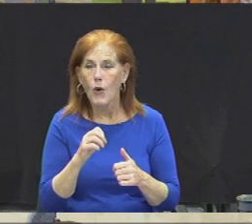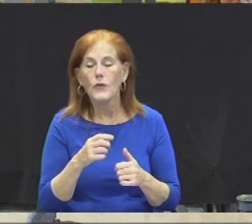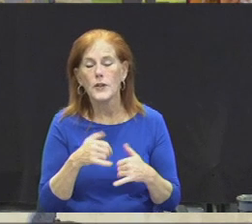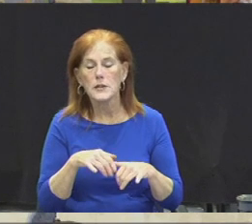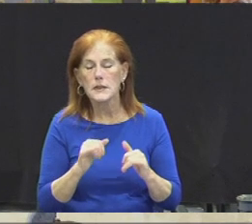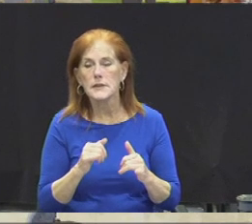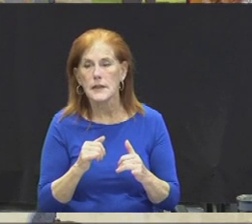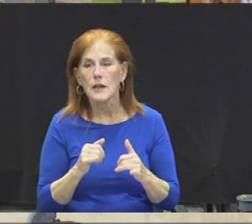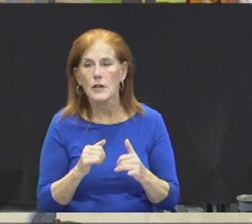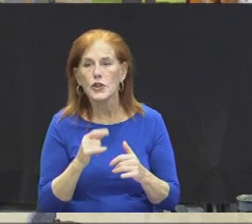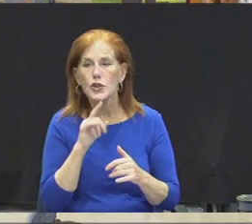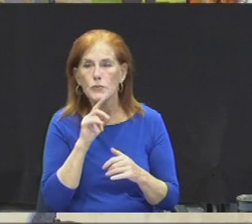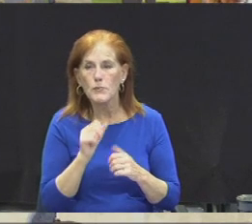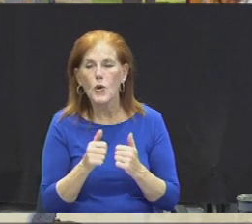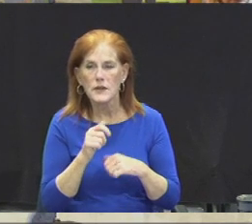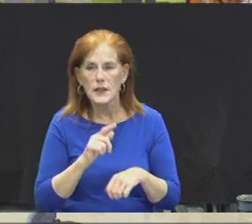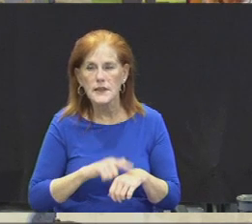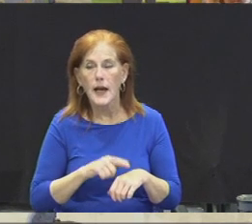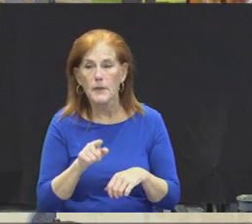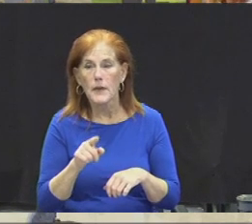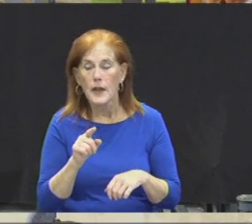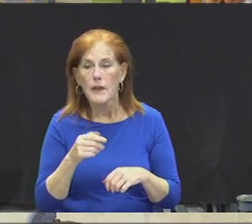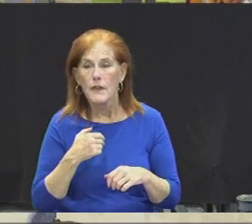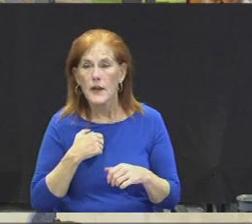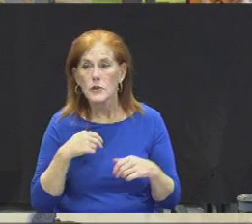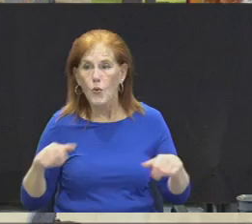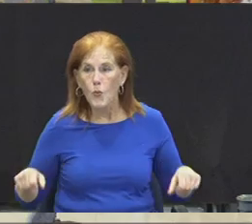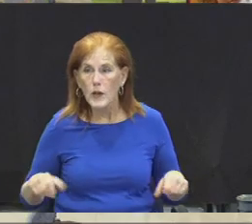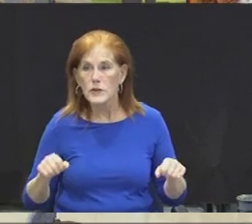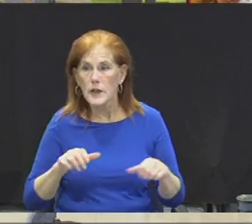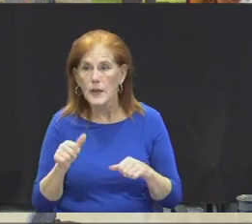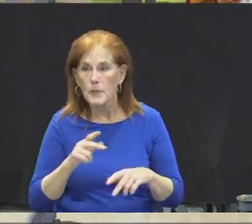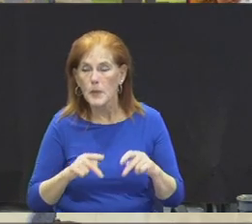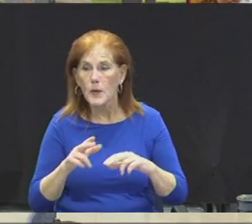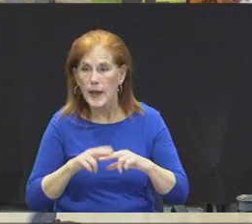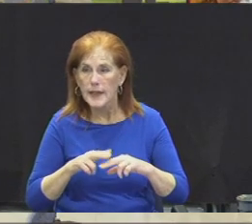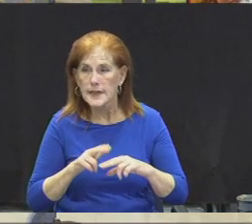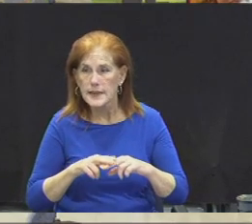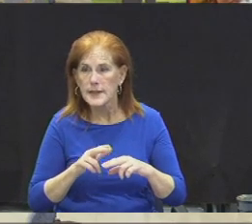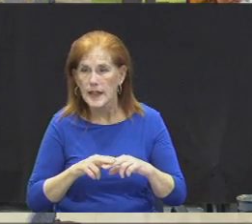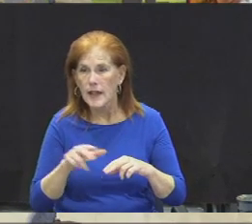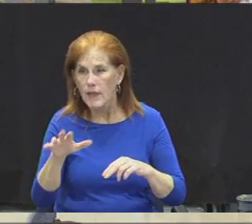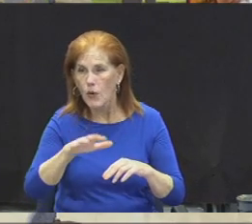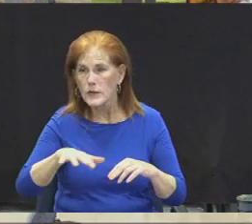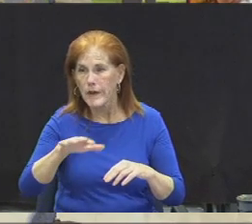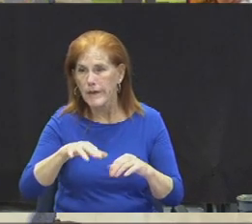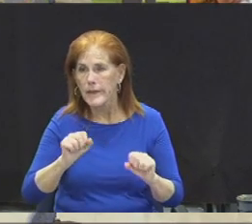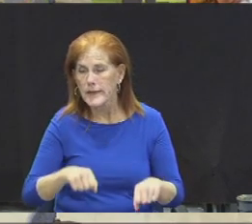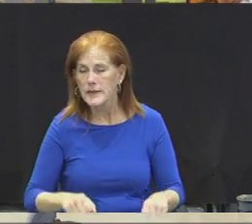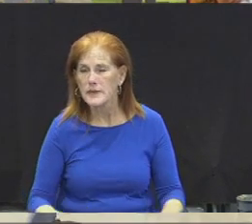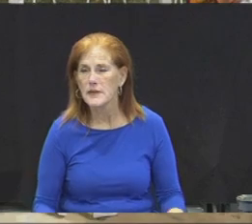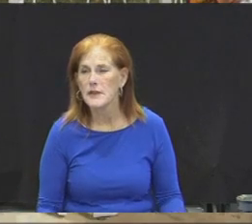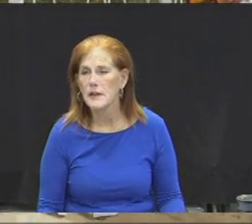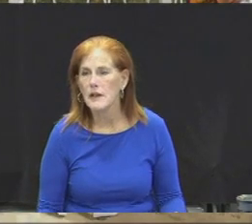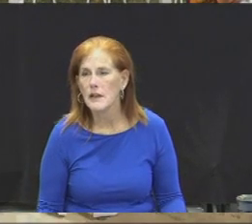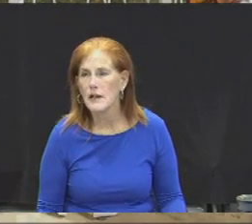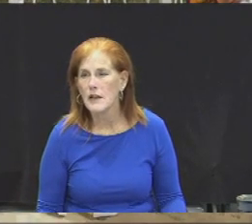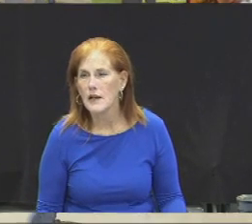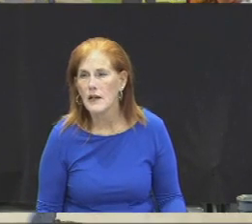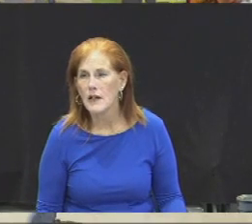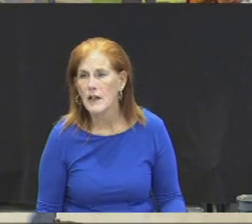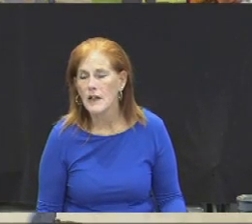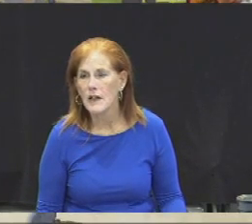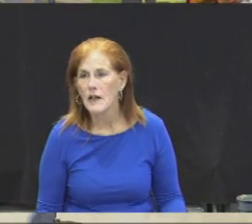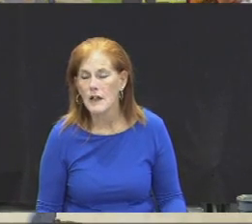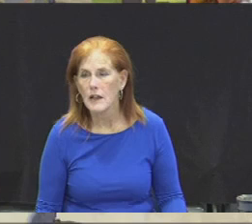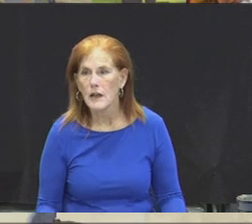or other mobility devices to sit in line with these other seating elements. I think you'll see those. I'll try to point those out again as we work through the renderings. This is